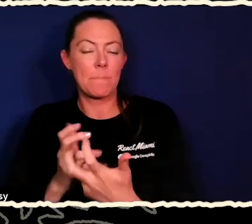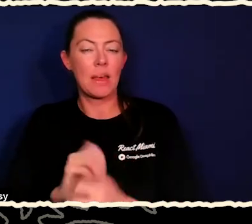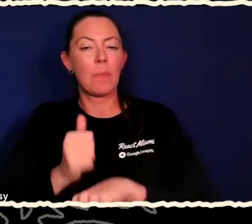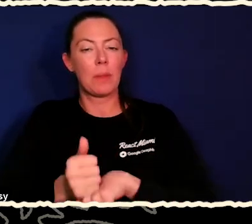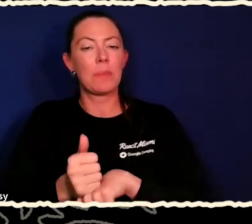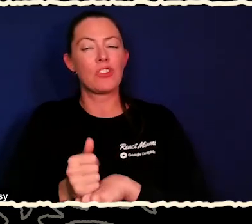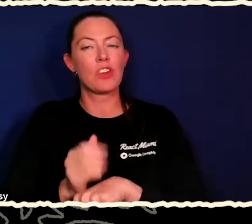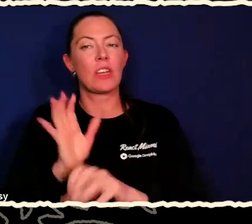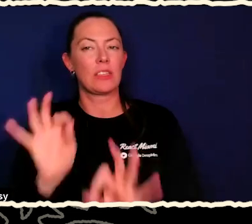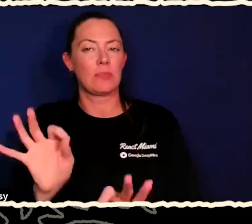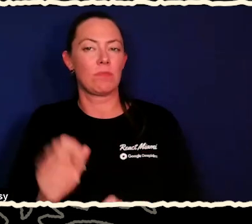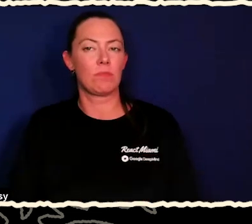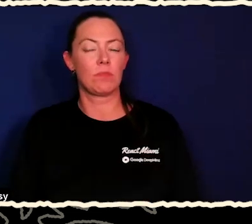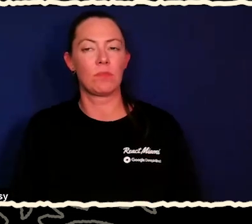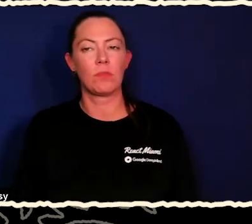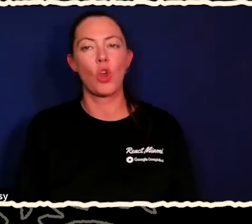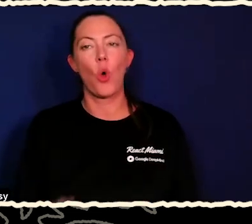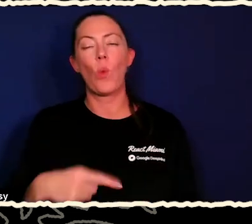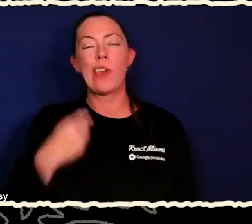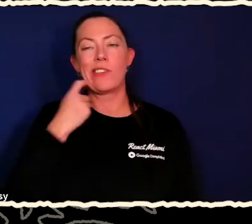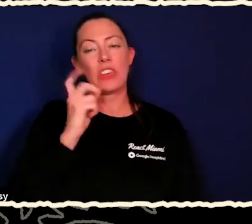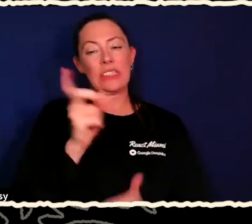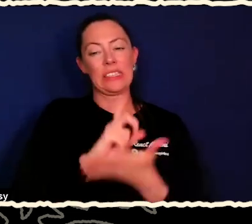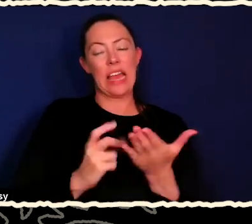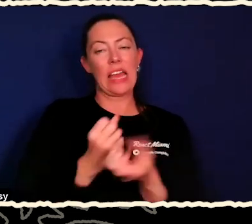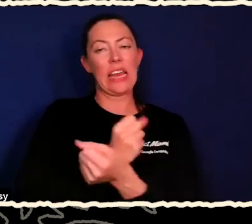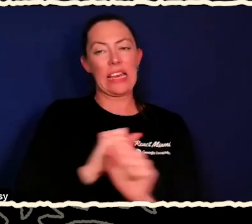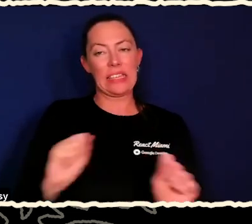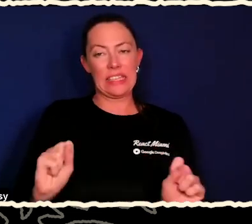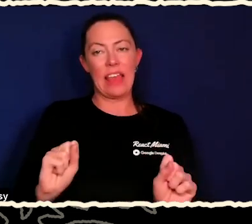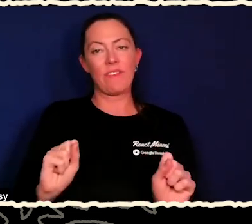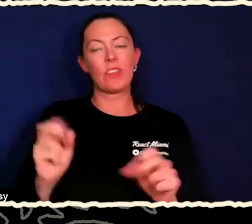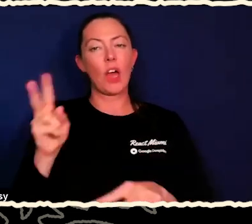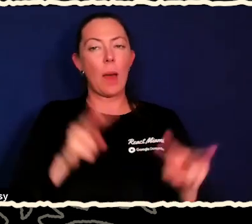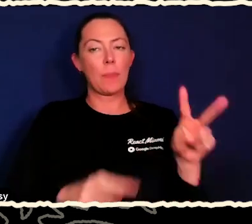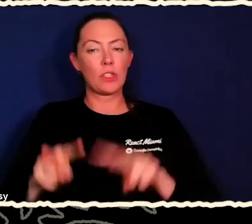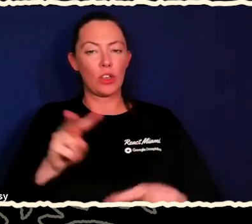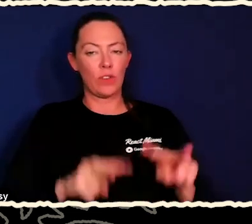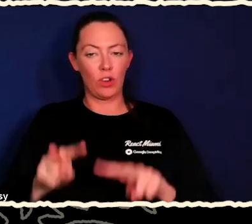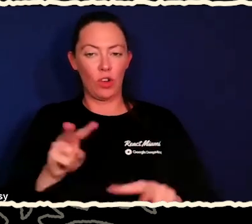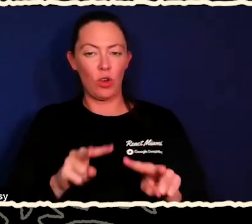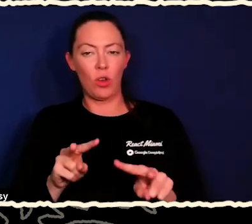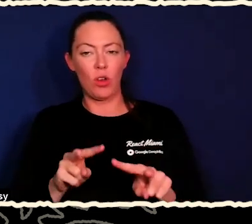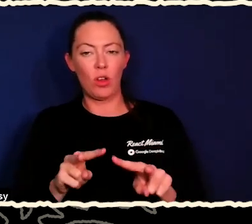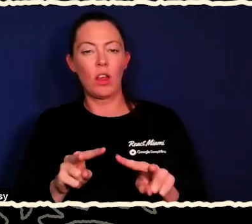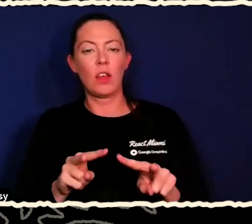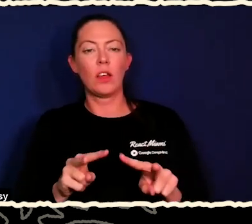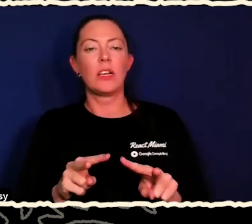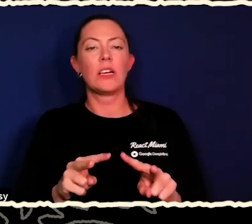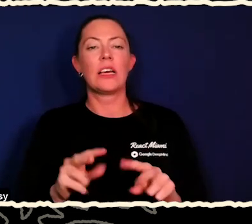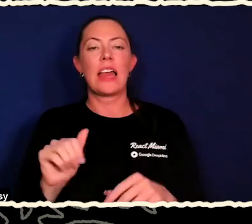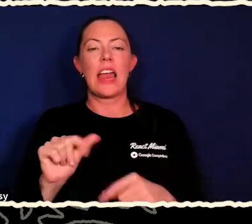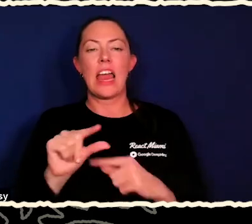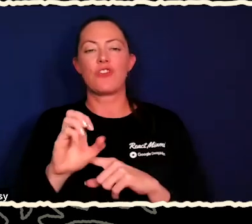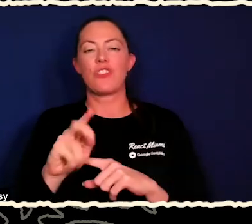So we just designed a safe, observable, agentic system, and we didn't even write a single line of